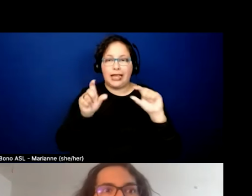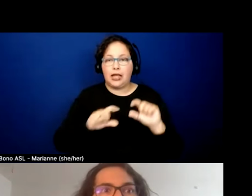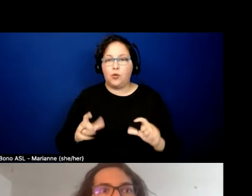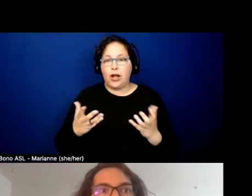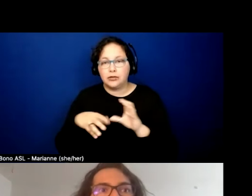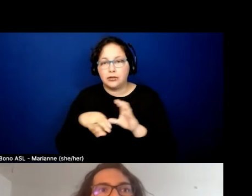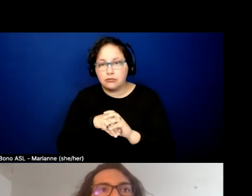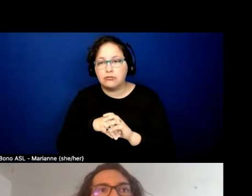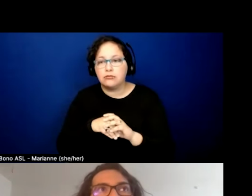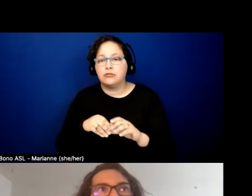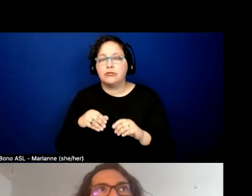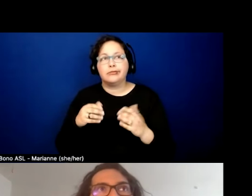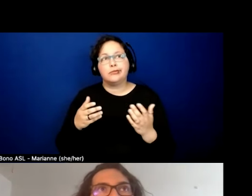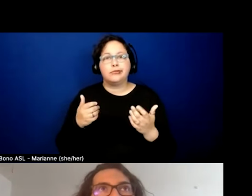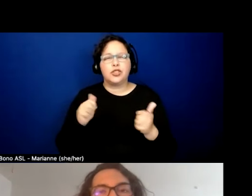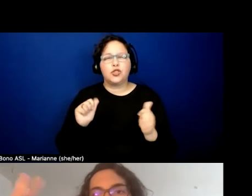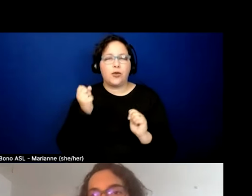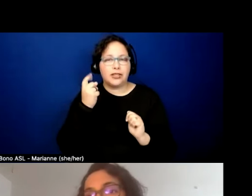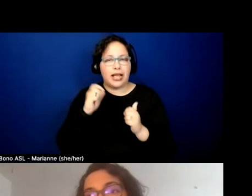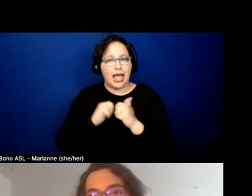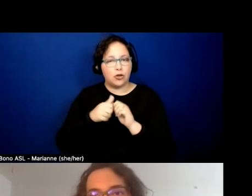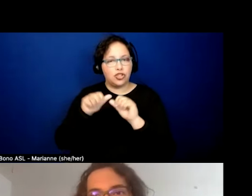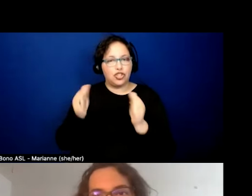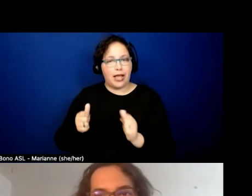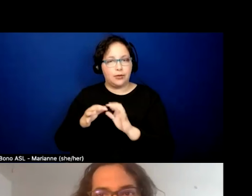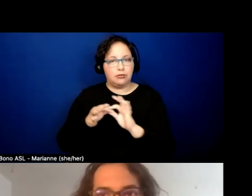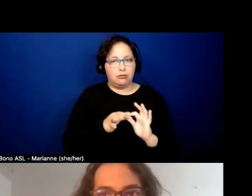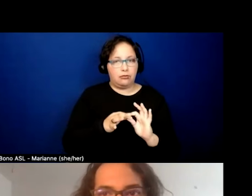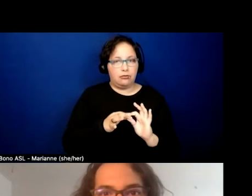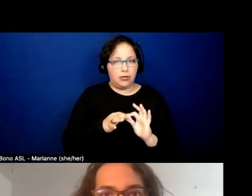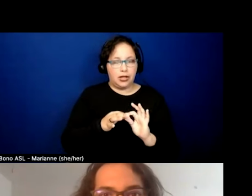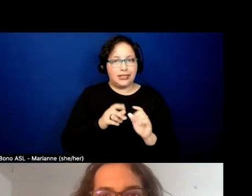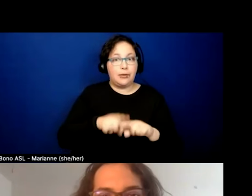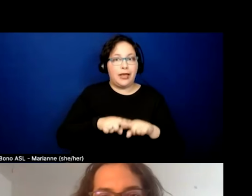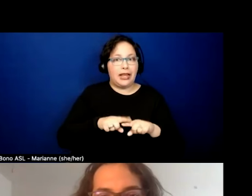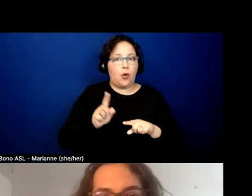and get a sense of how shapes relate to each other in terms of position.